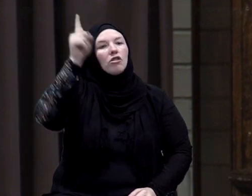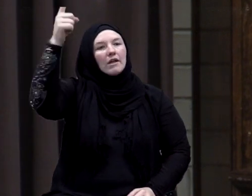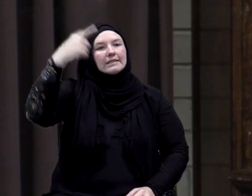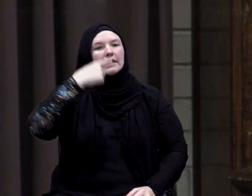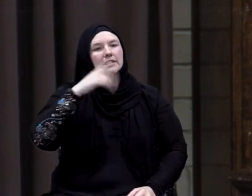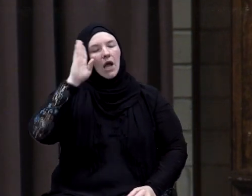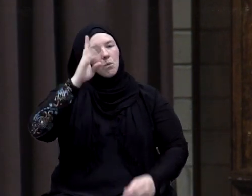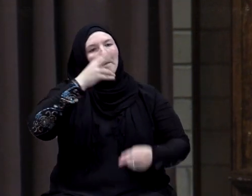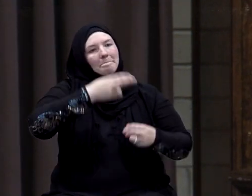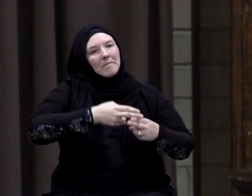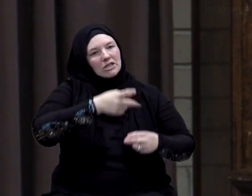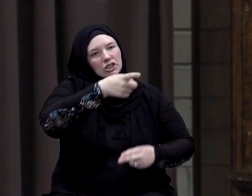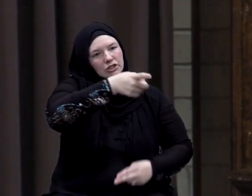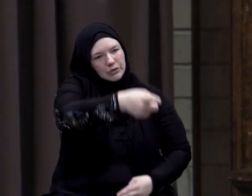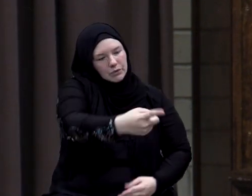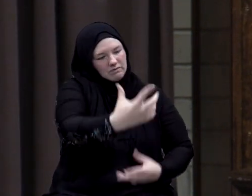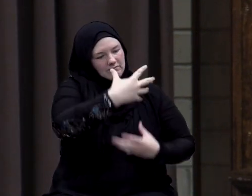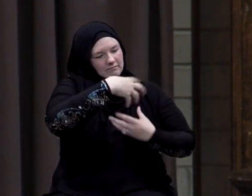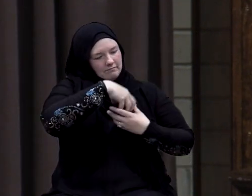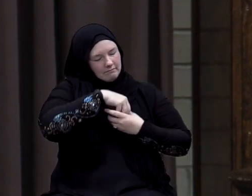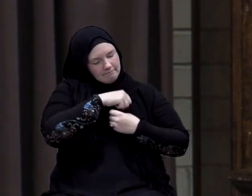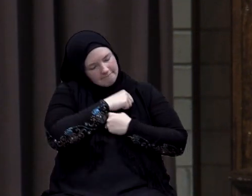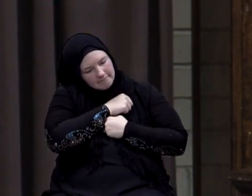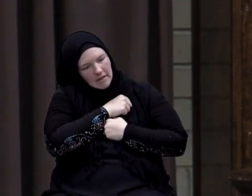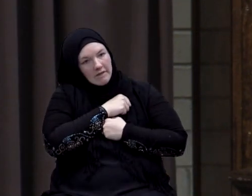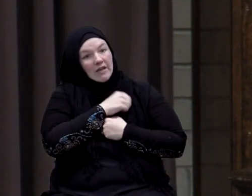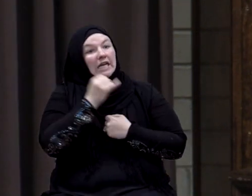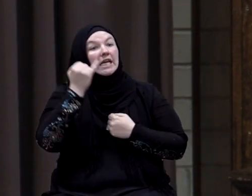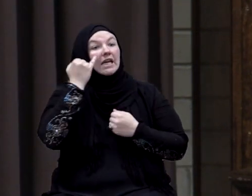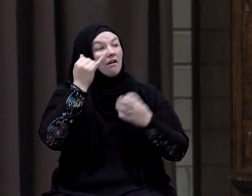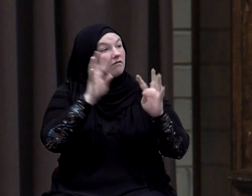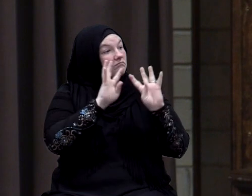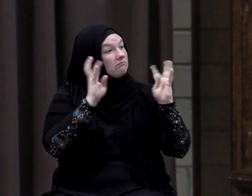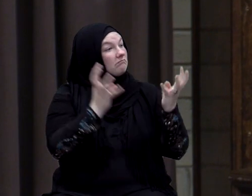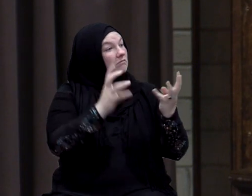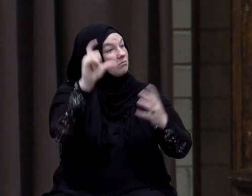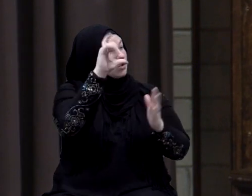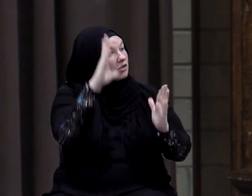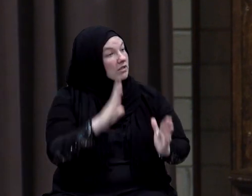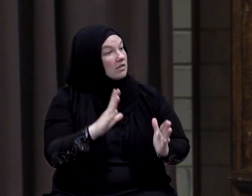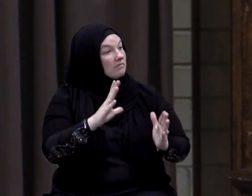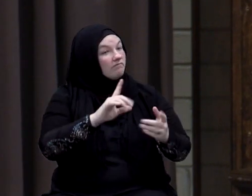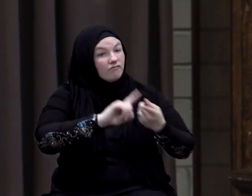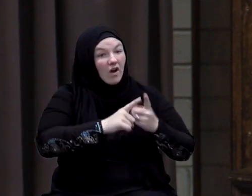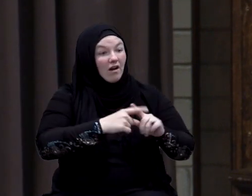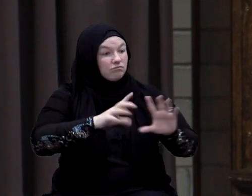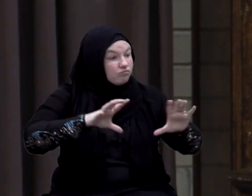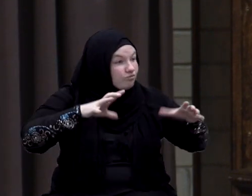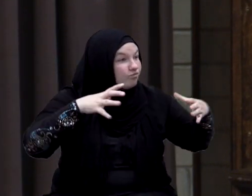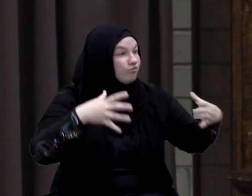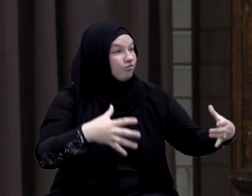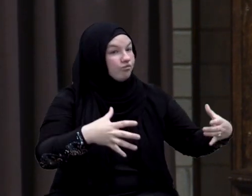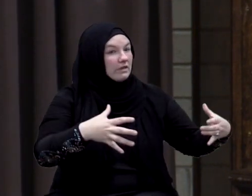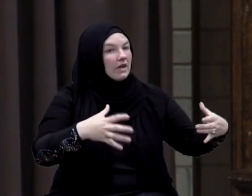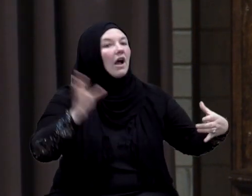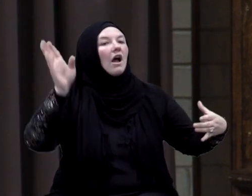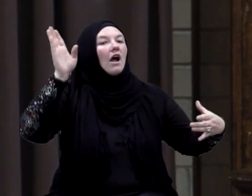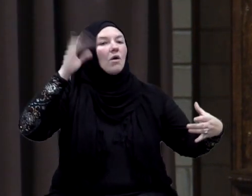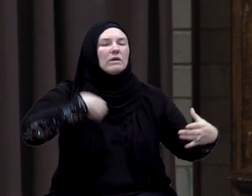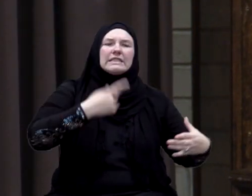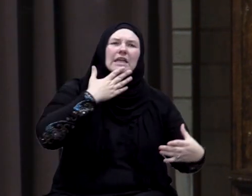says. And if he mentions me in a group, I would mention him in a gathering better than his